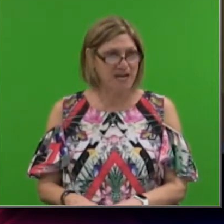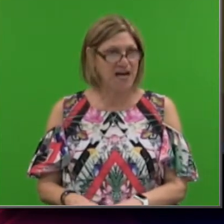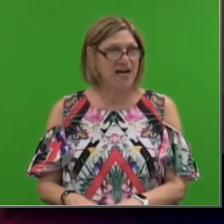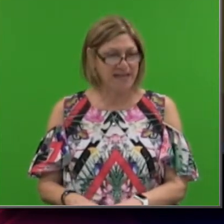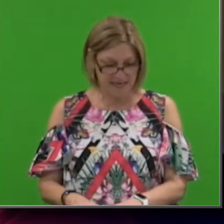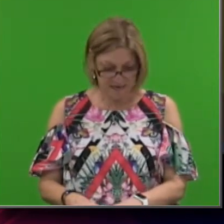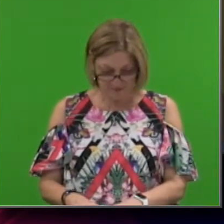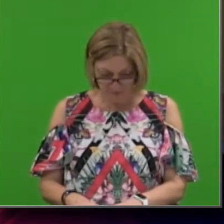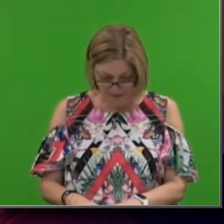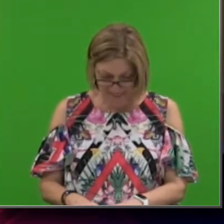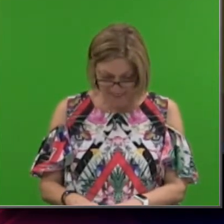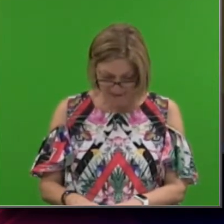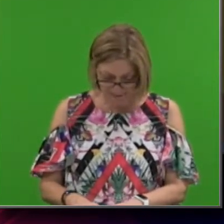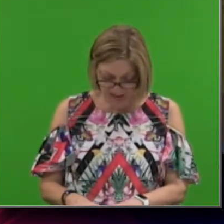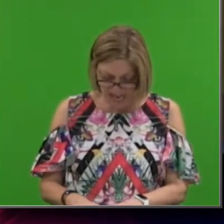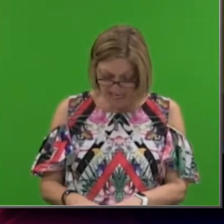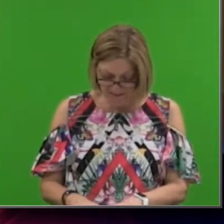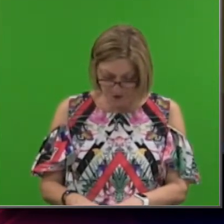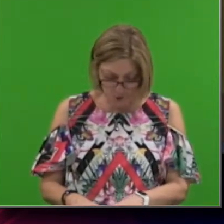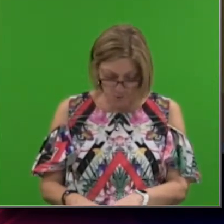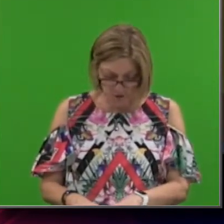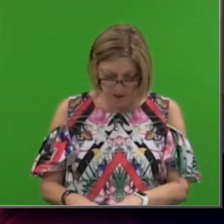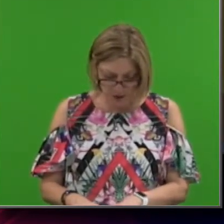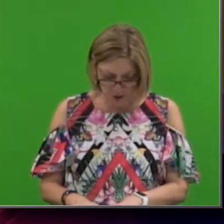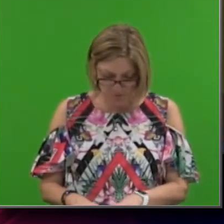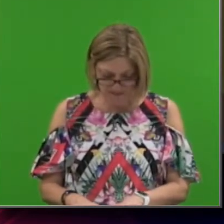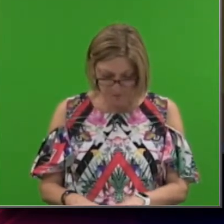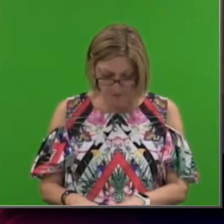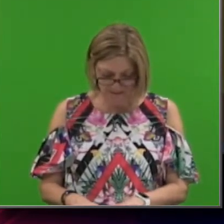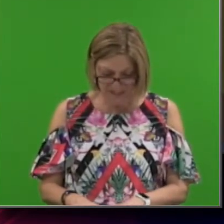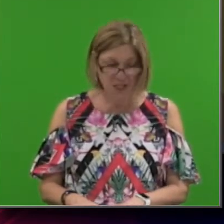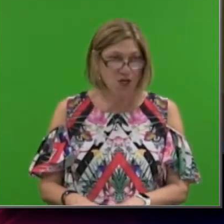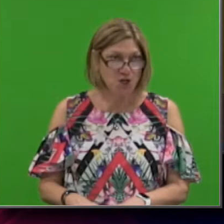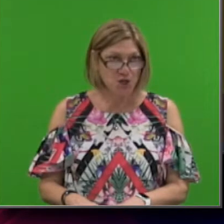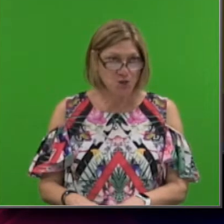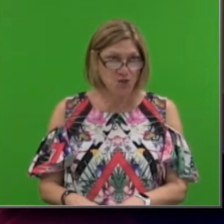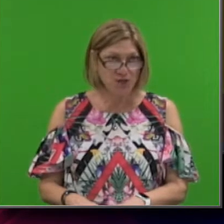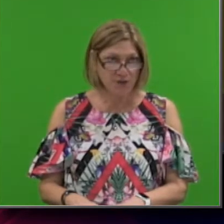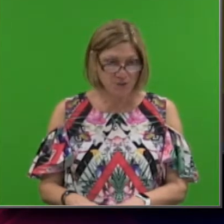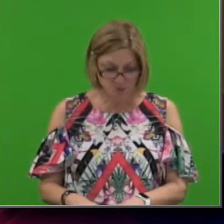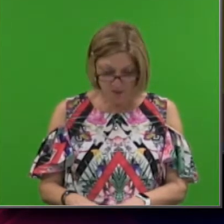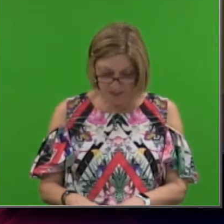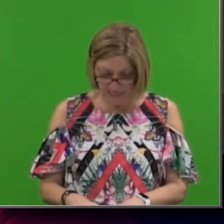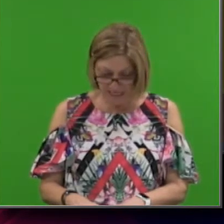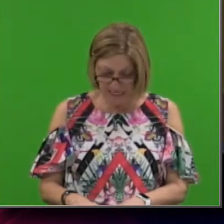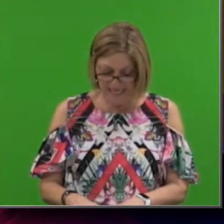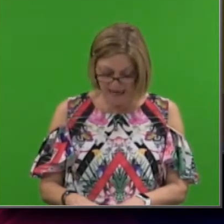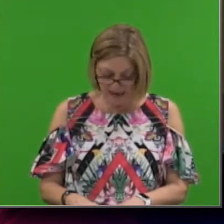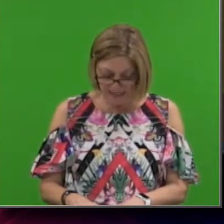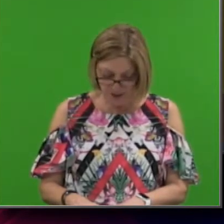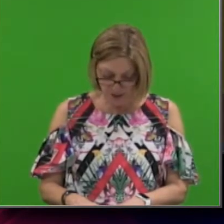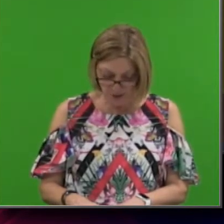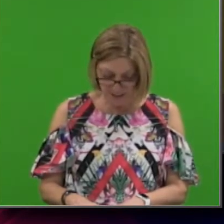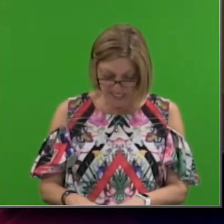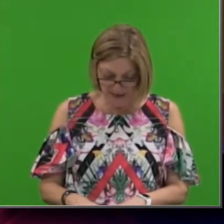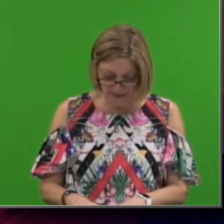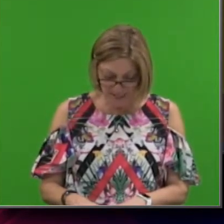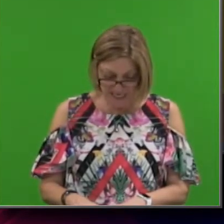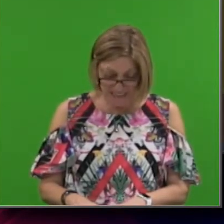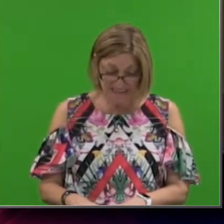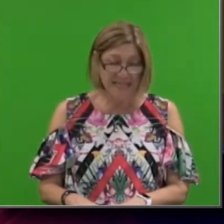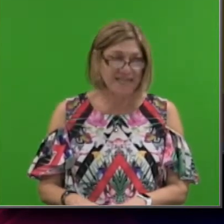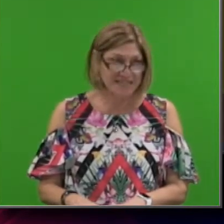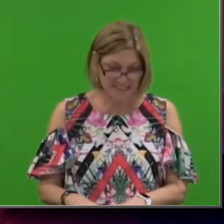prove that I am the best. I have two wooden looms for weaving. You shall use one and I shall use the